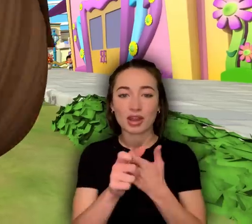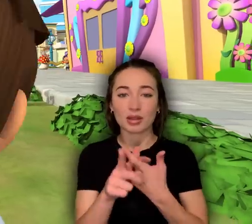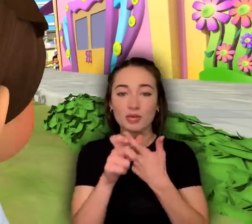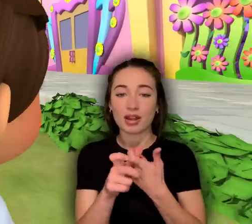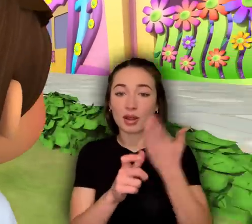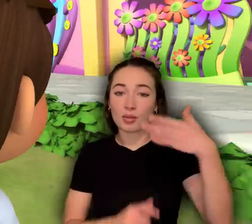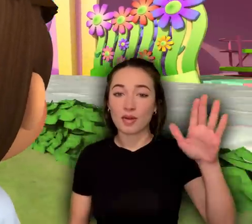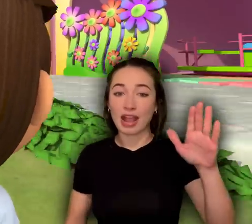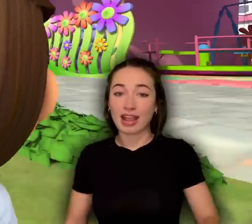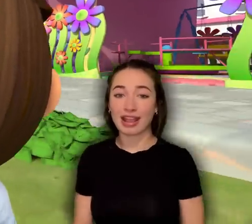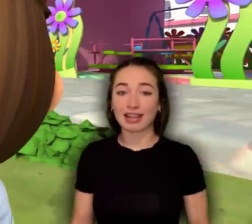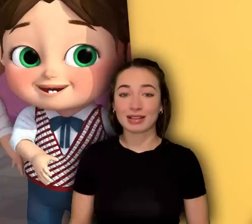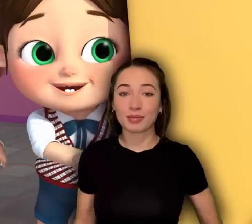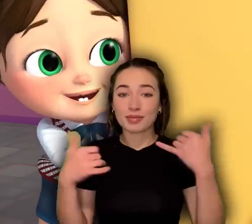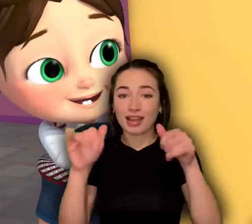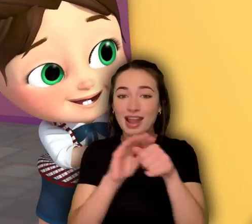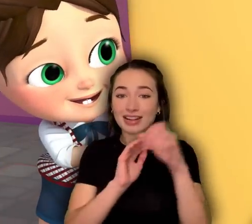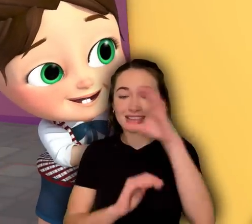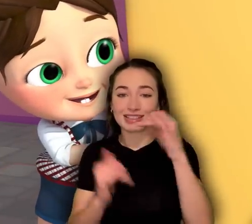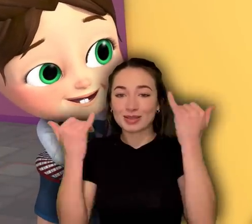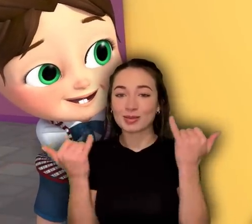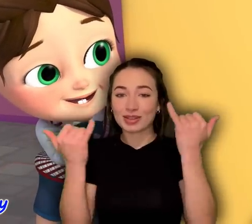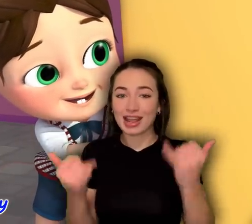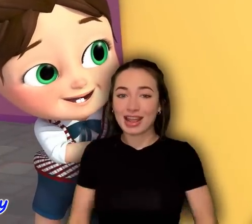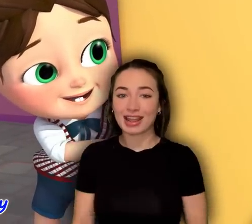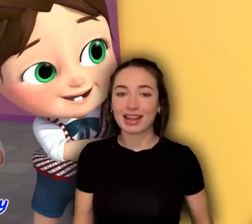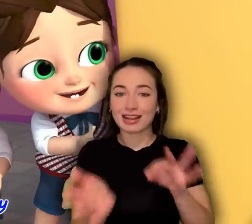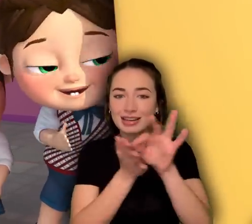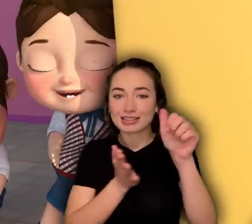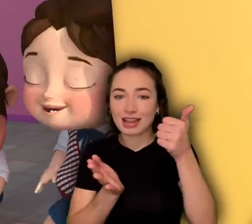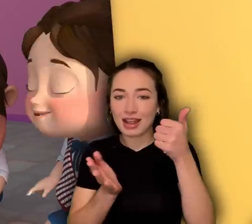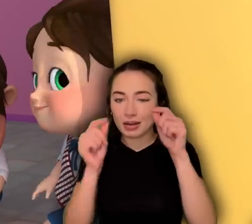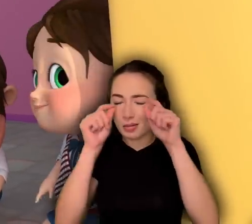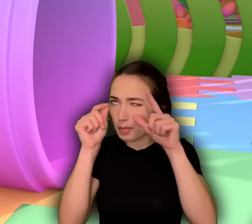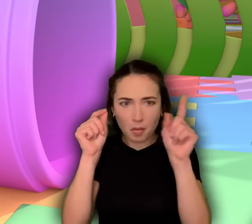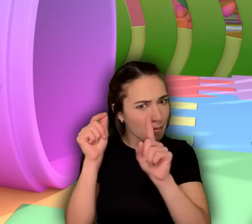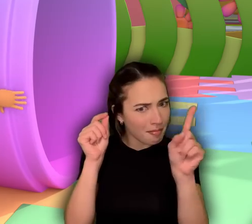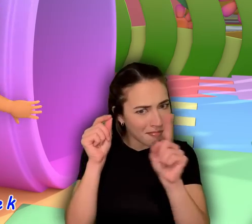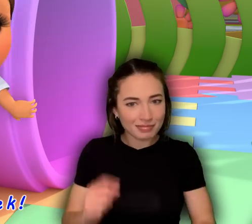run run run away we'll play hide and seek today